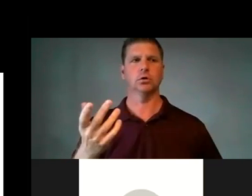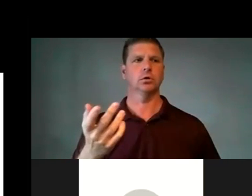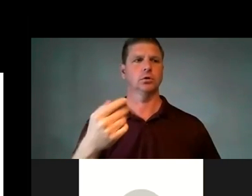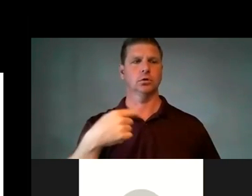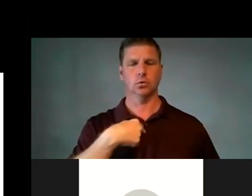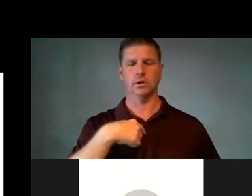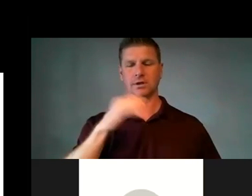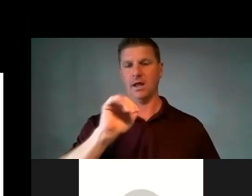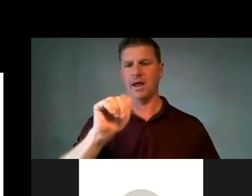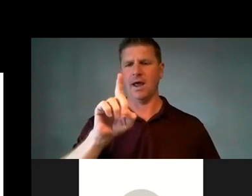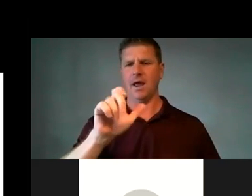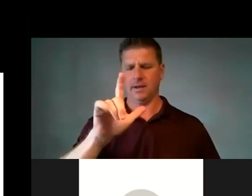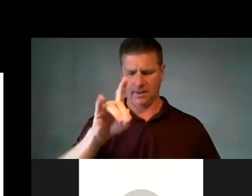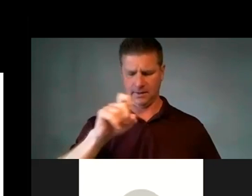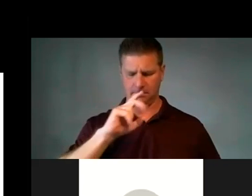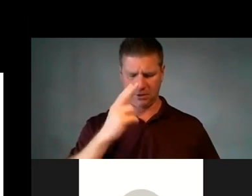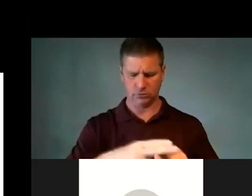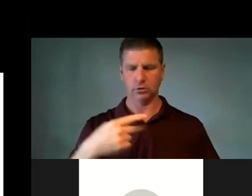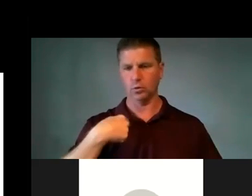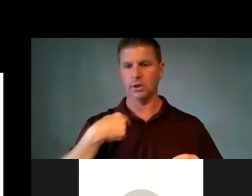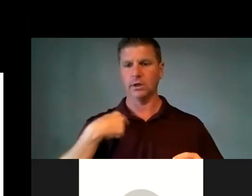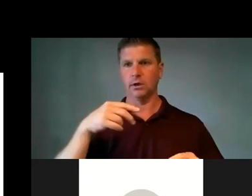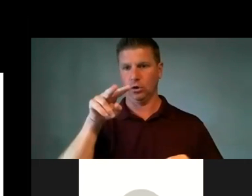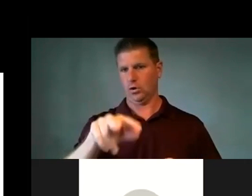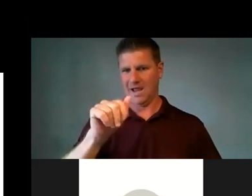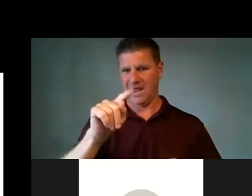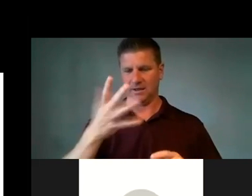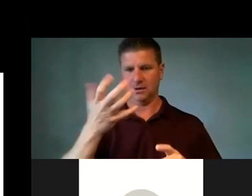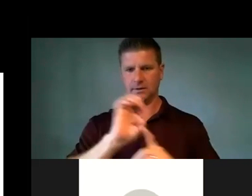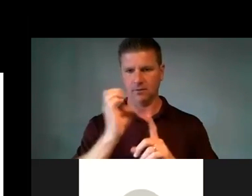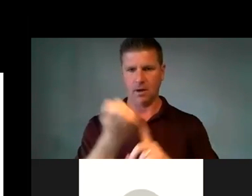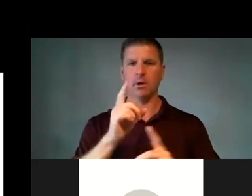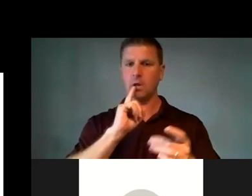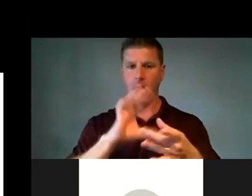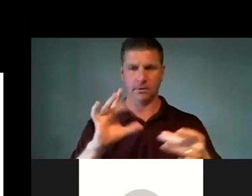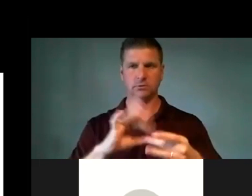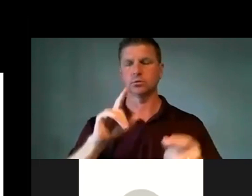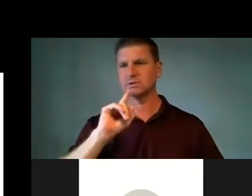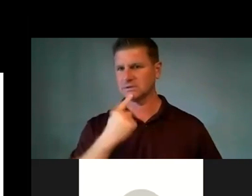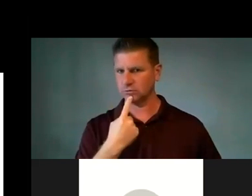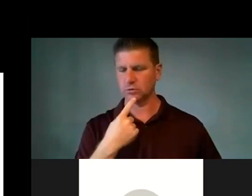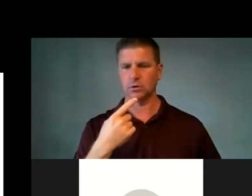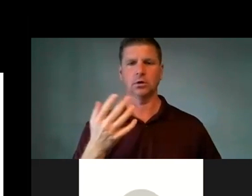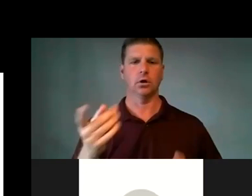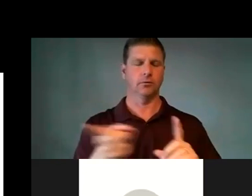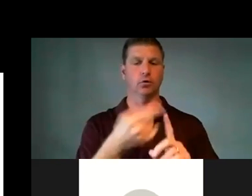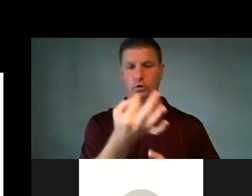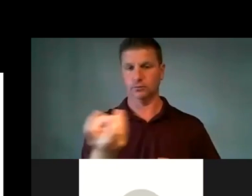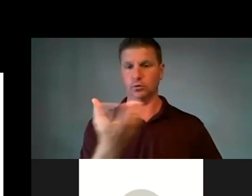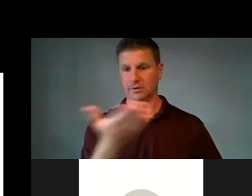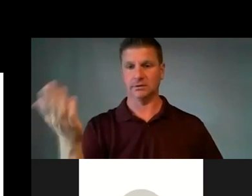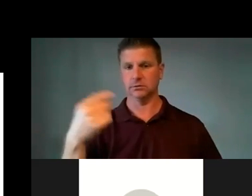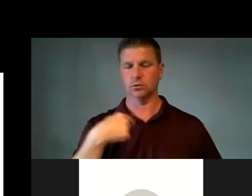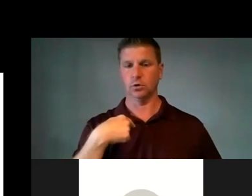like Adelaide mentioned, we intend to take the environmental comments very seriously. One of the first few things that we're going to be